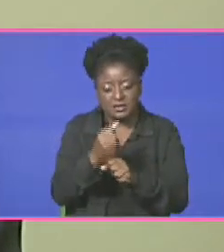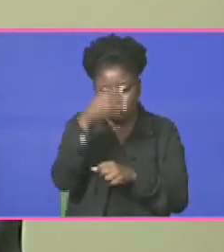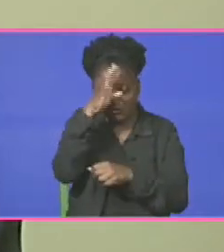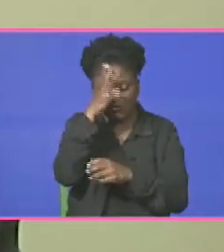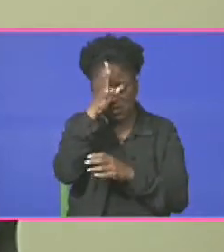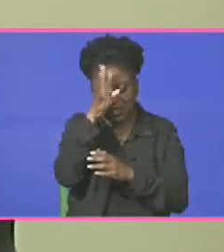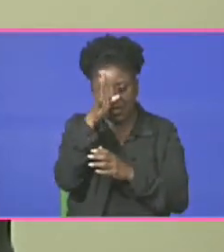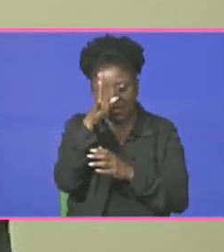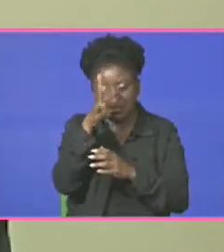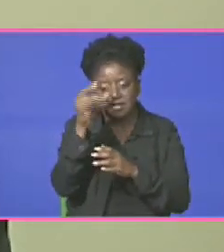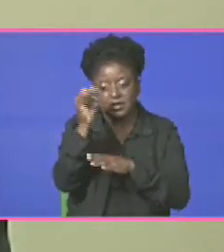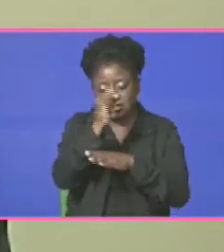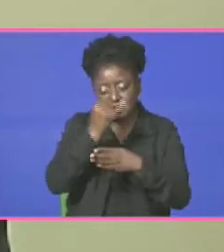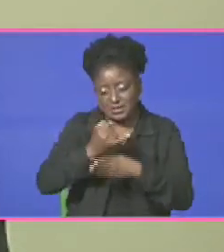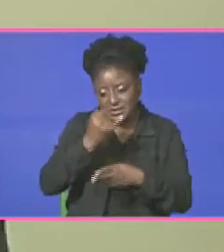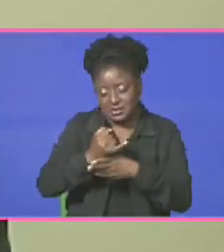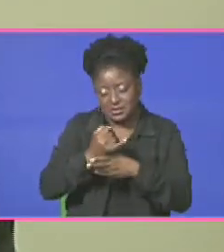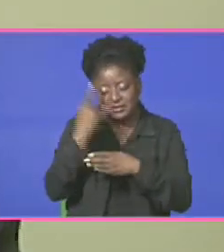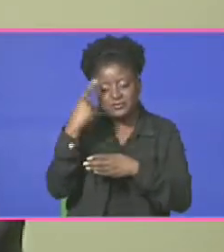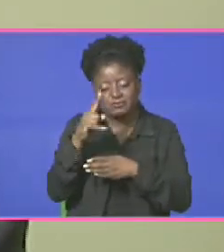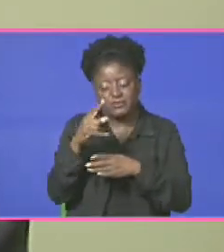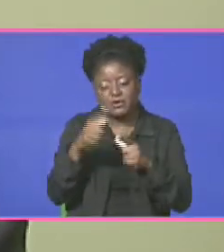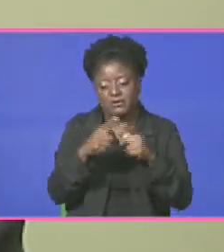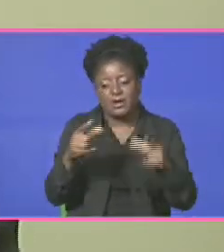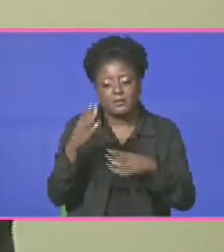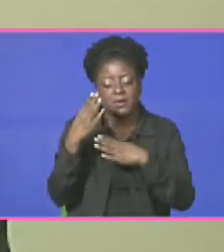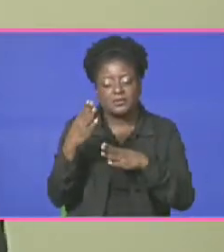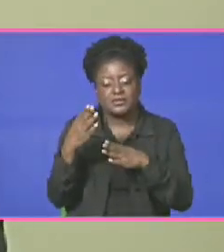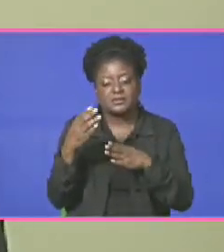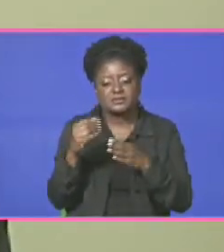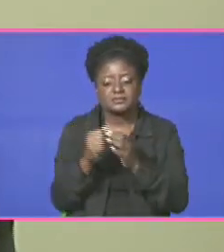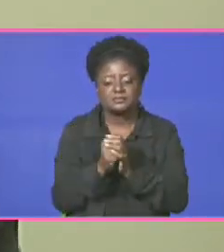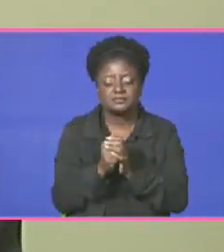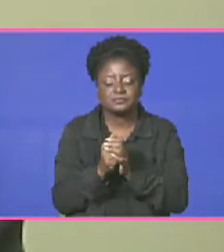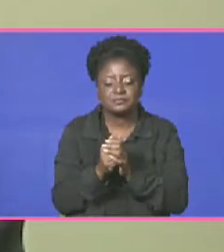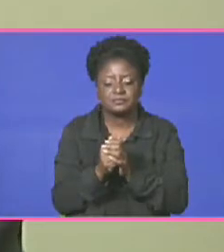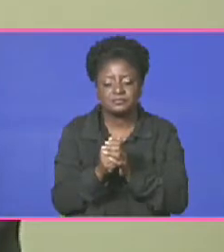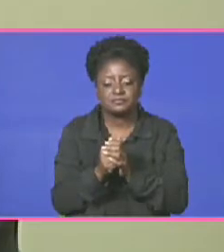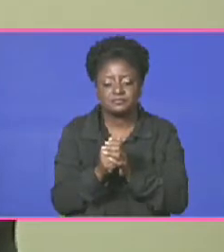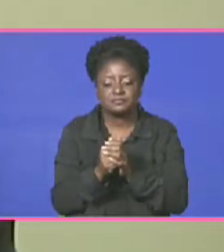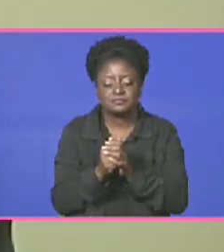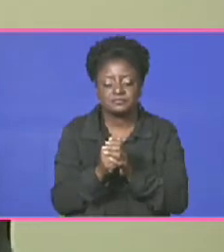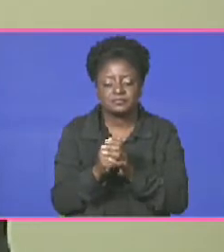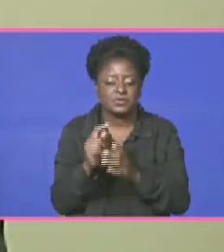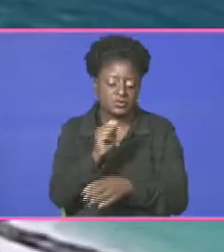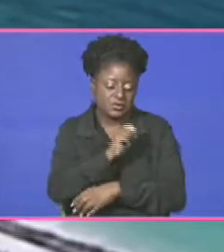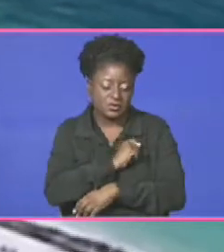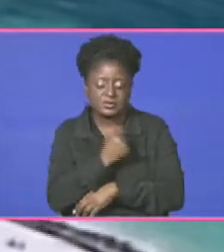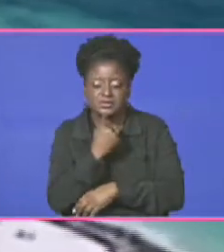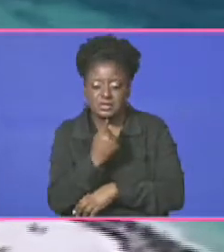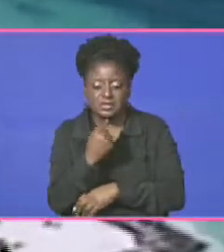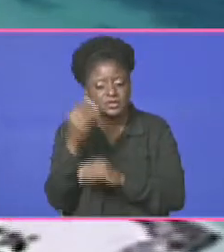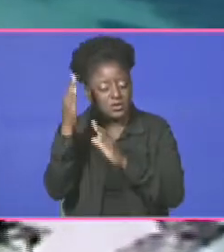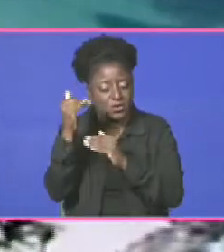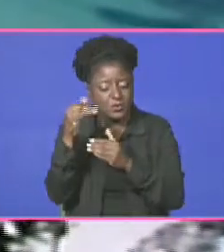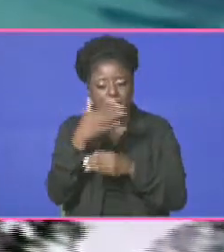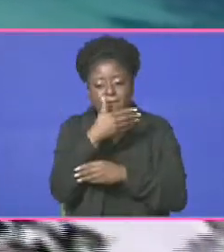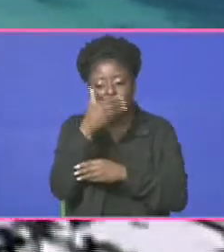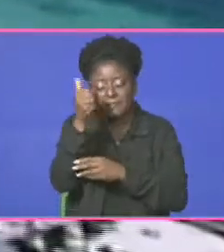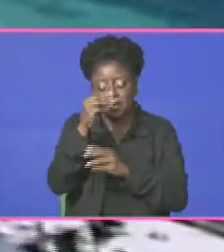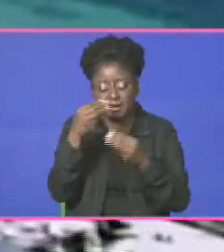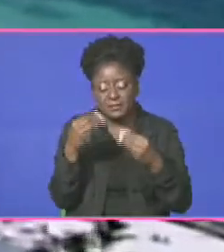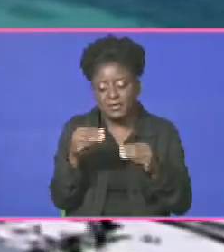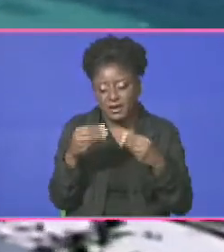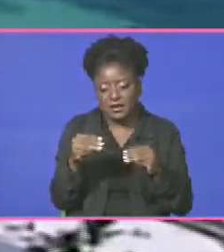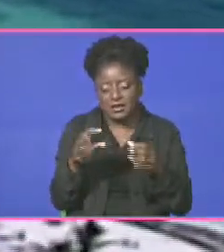is consistent with the Bahamas brand but unique to Grand Bahama. Turnquest said it's hope that better marketing of the